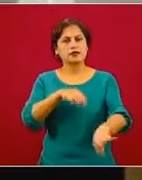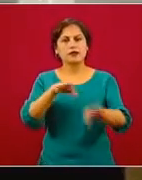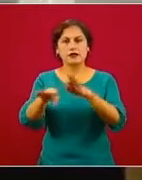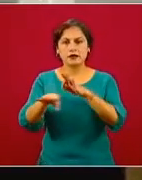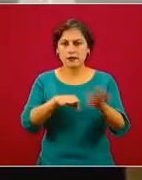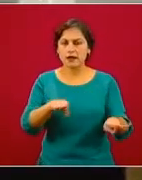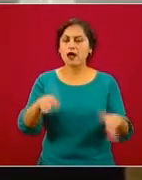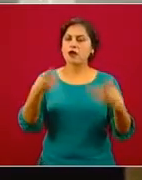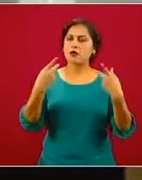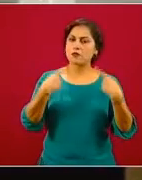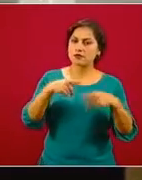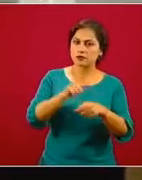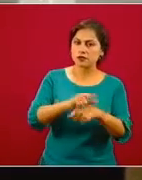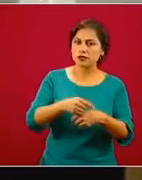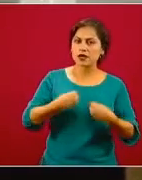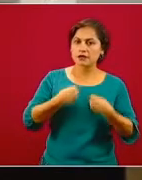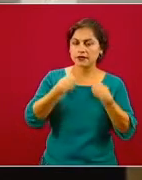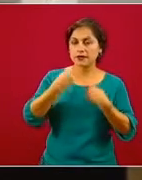safe distance